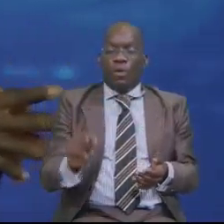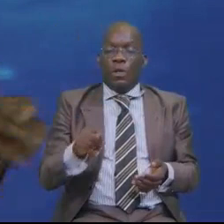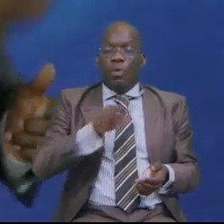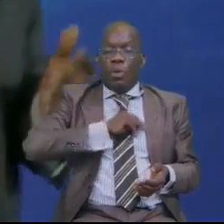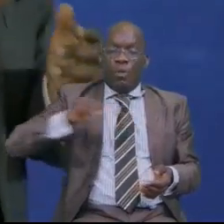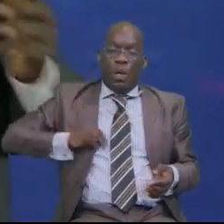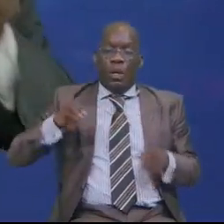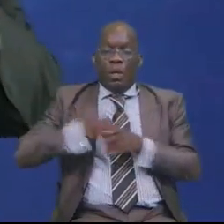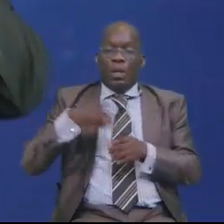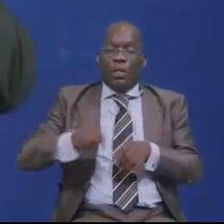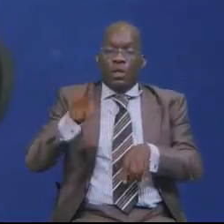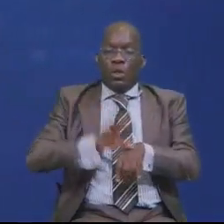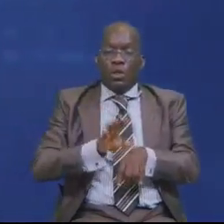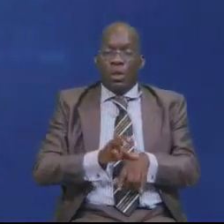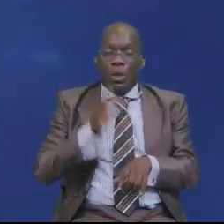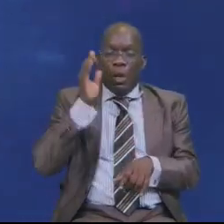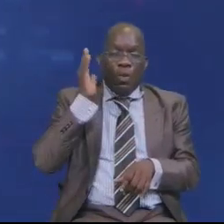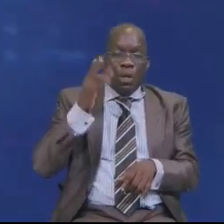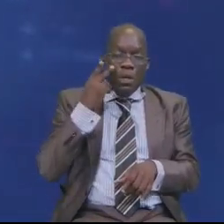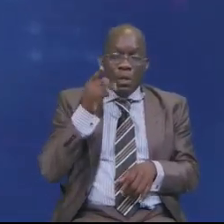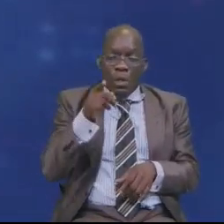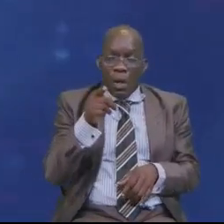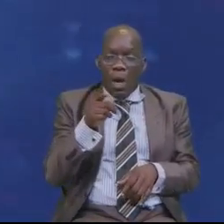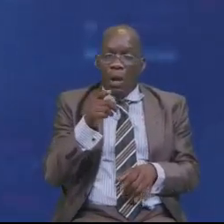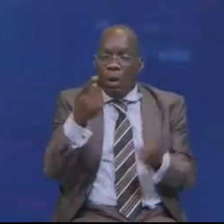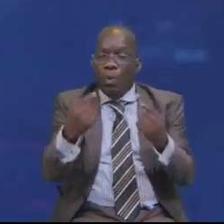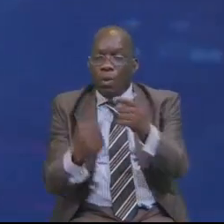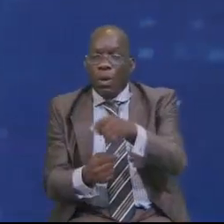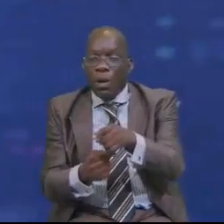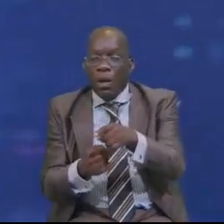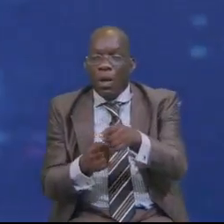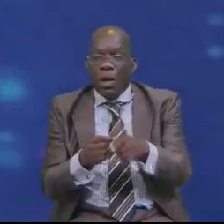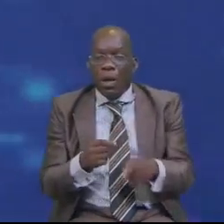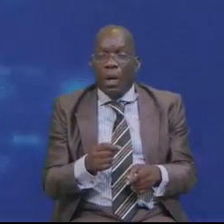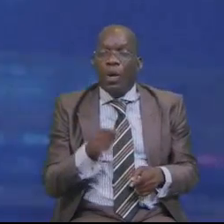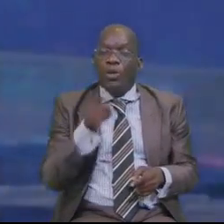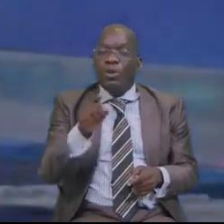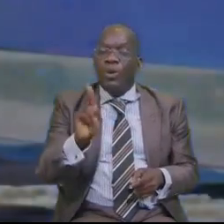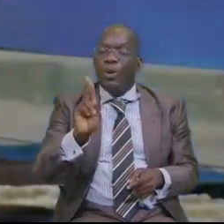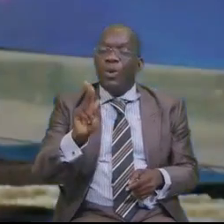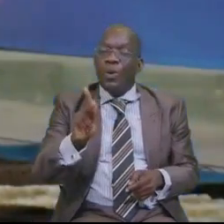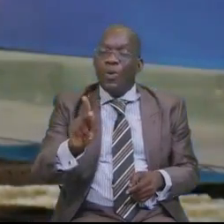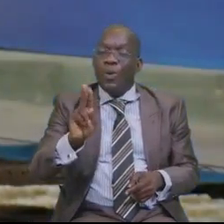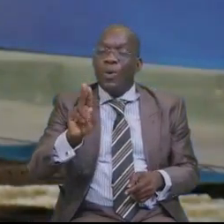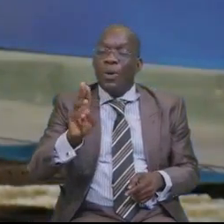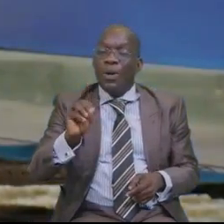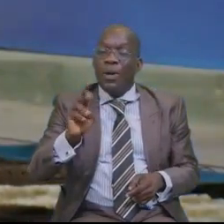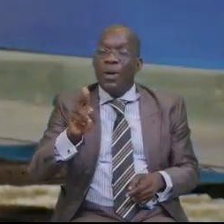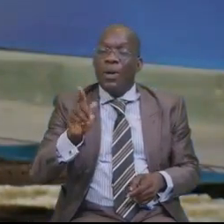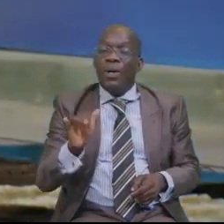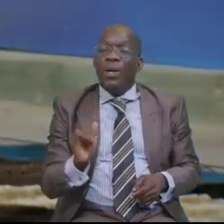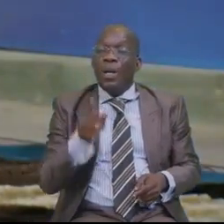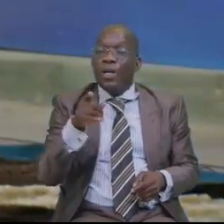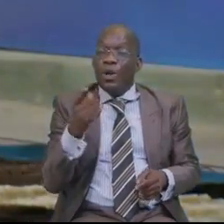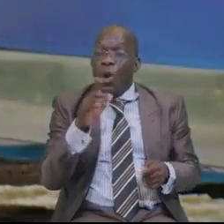they'll see me, they say, come, are you Kumuyi? I'll say, yes. Are you the one they announced his